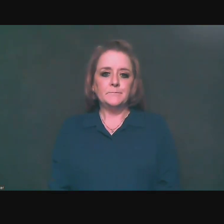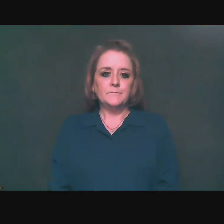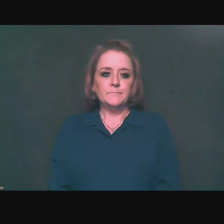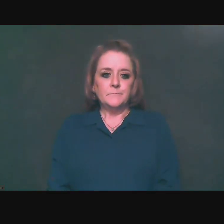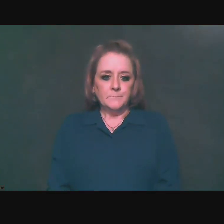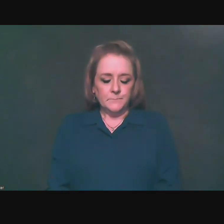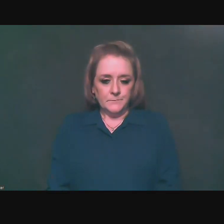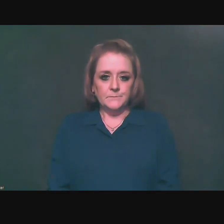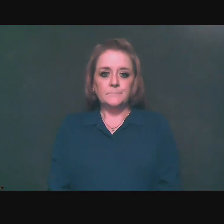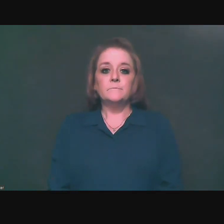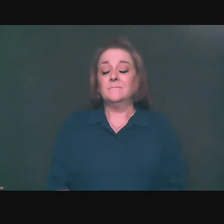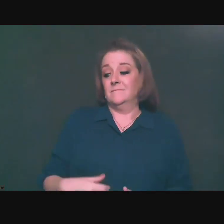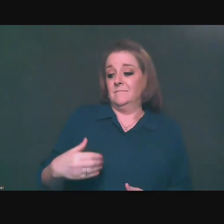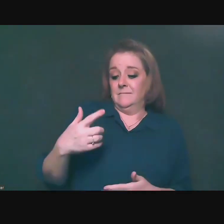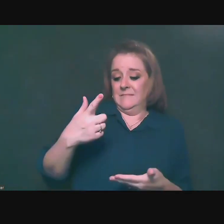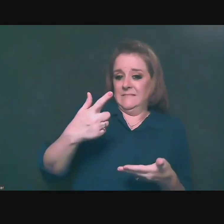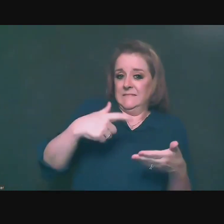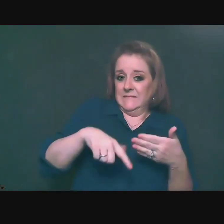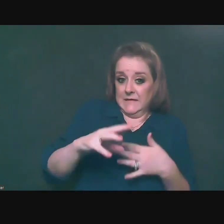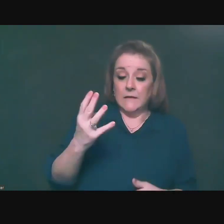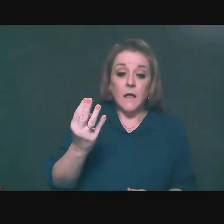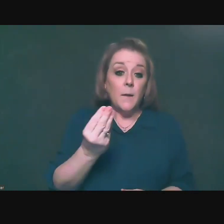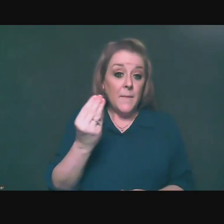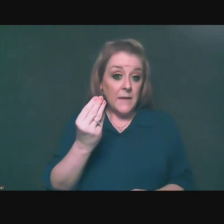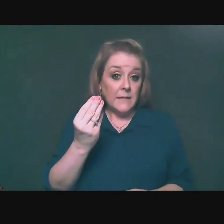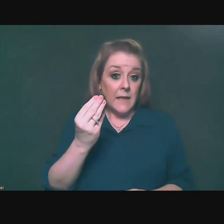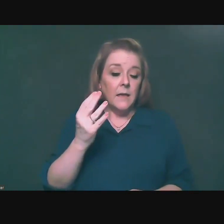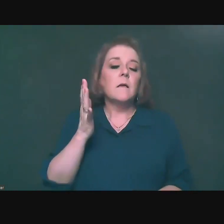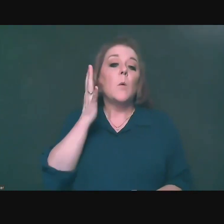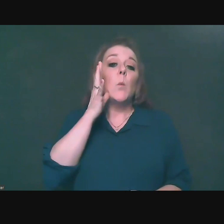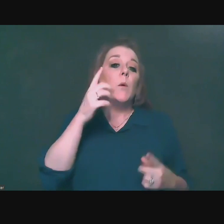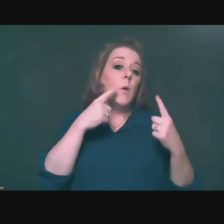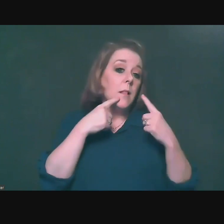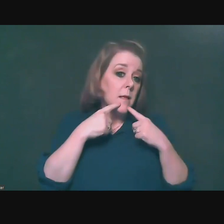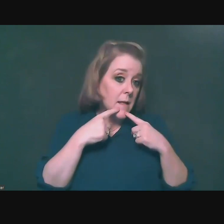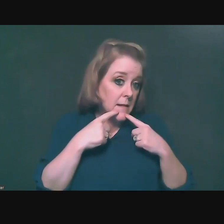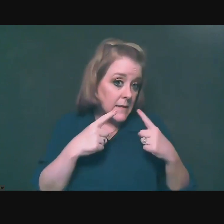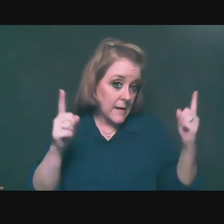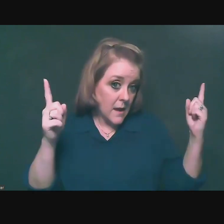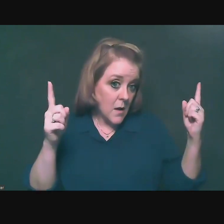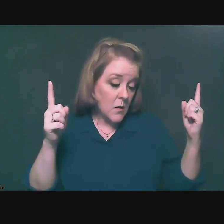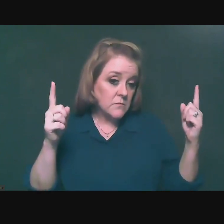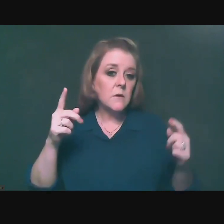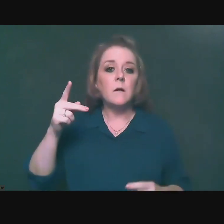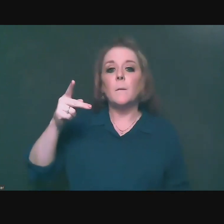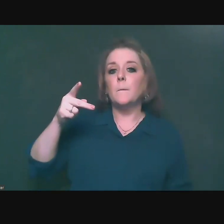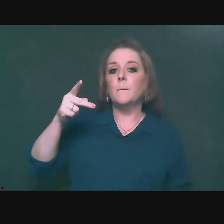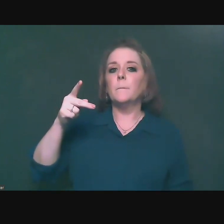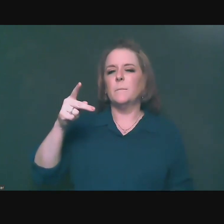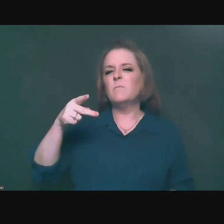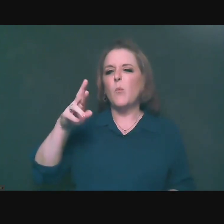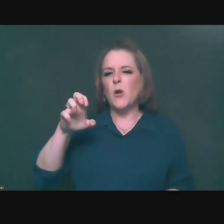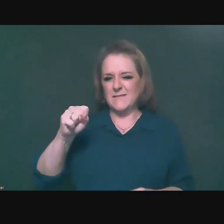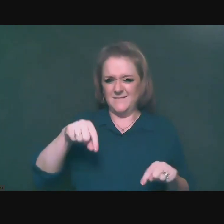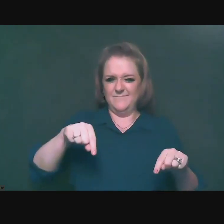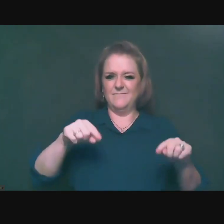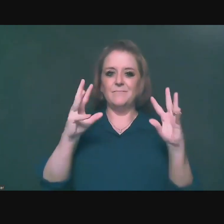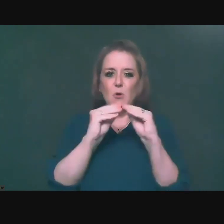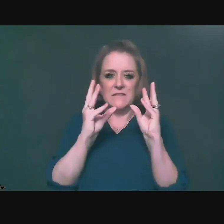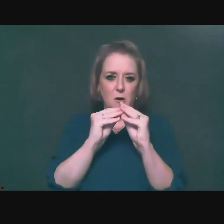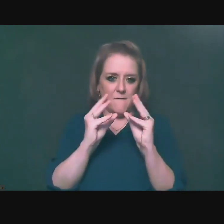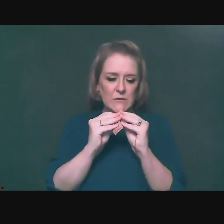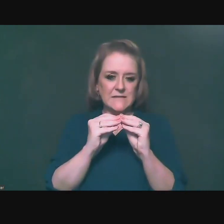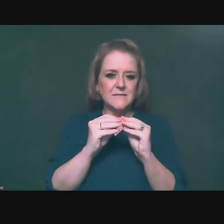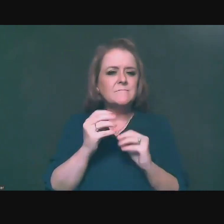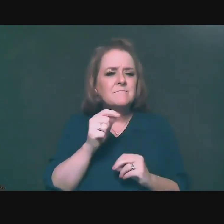On Monday of next week, we will make an announcement about our public press conferences. Several of you